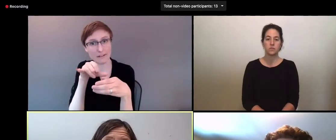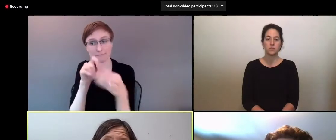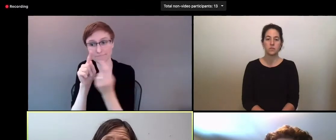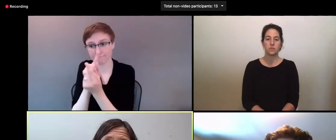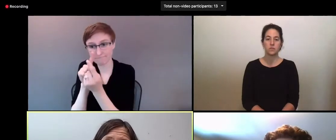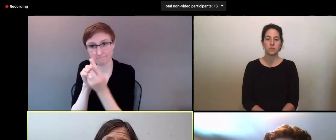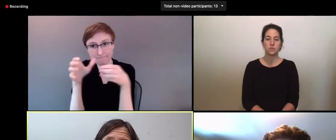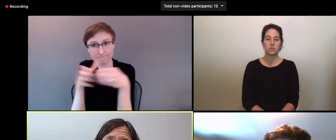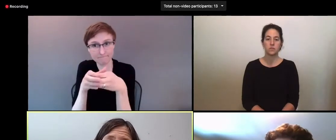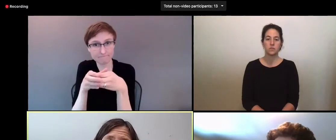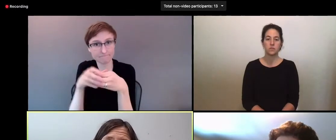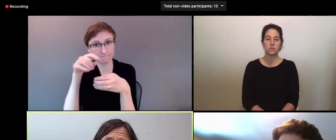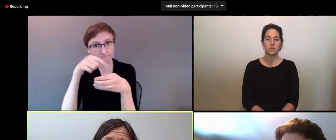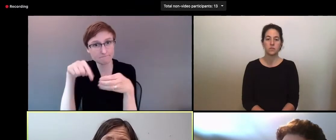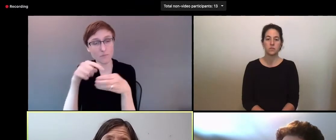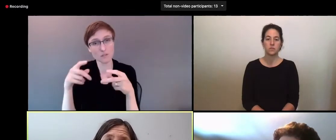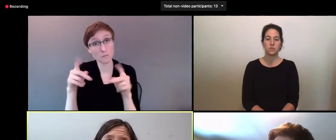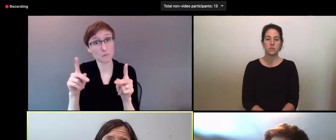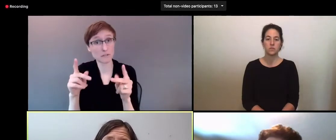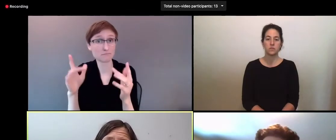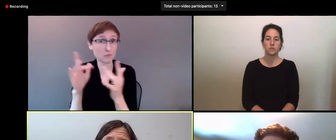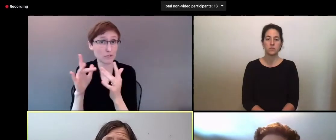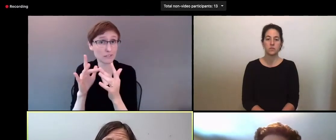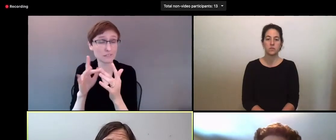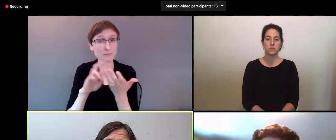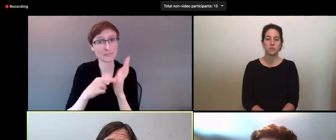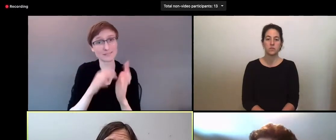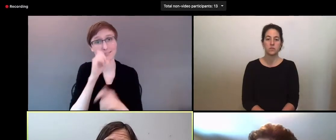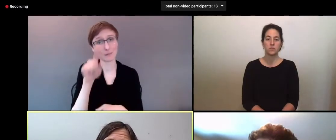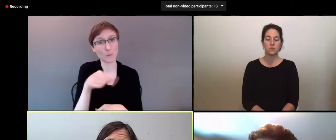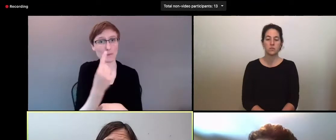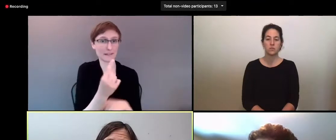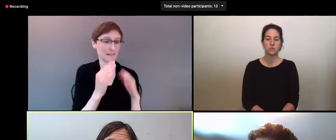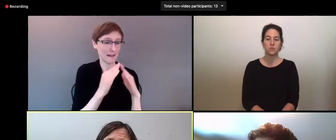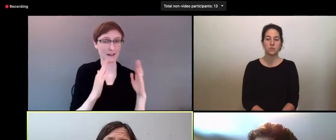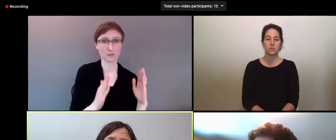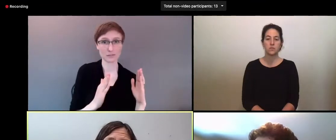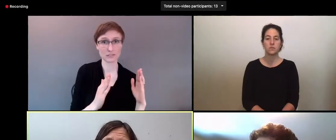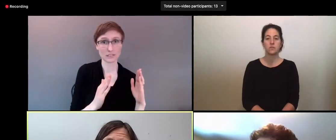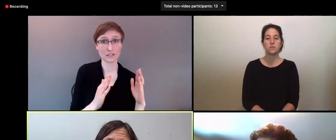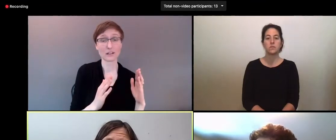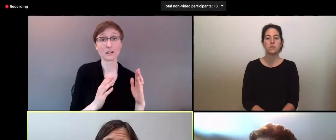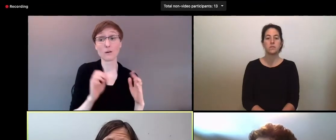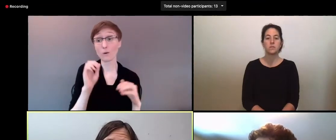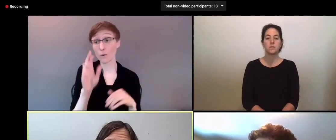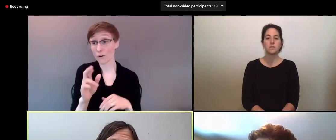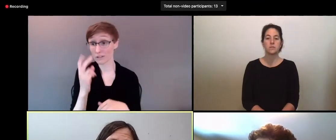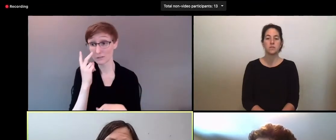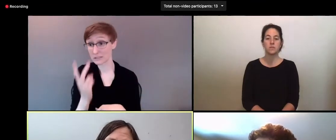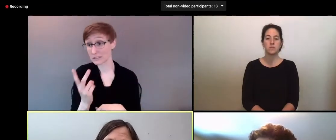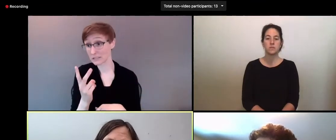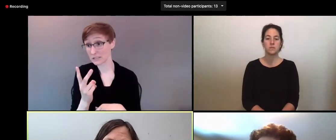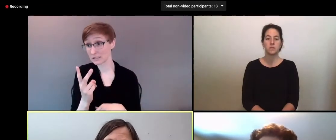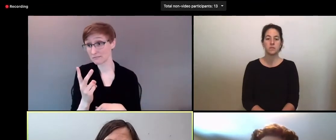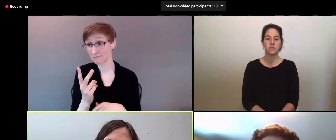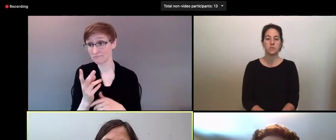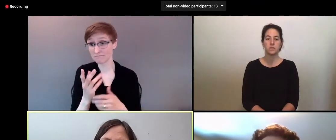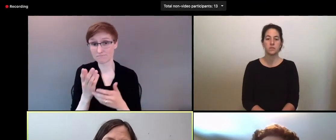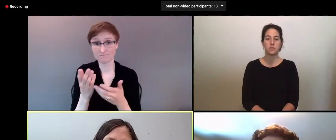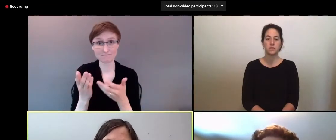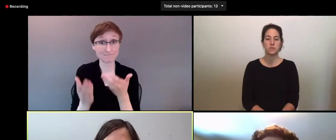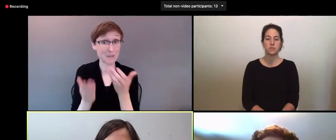enables that closer contact to expand from just your household, or is it a gathering of people that's one of